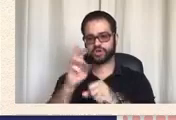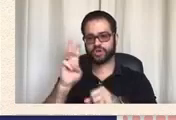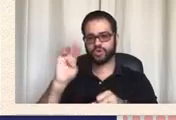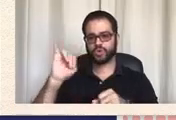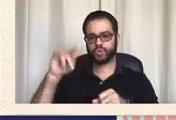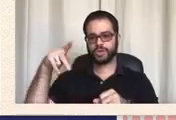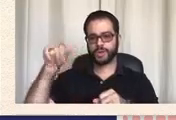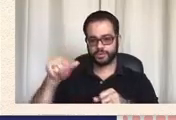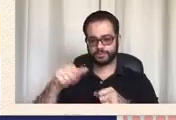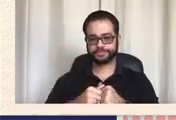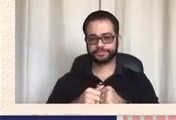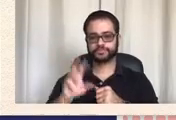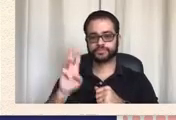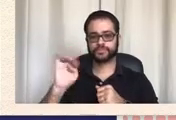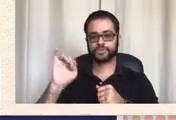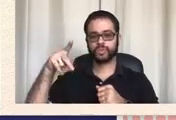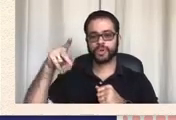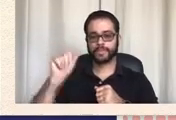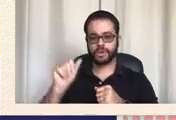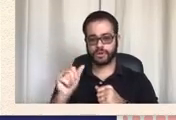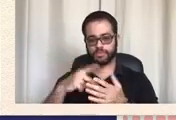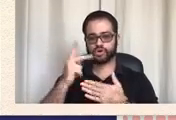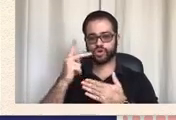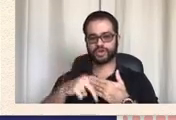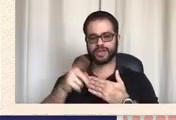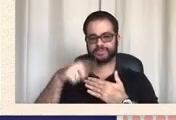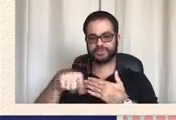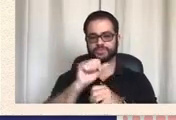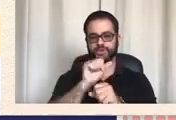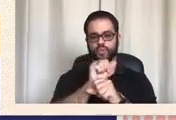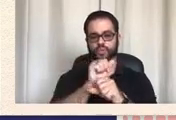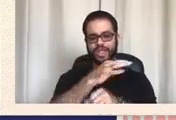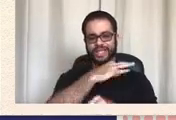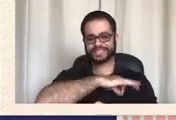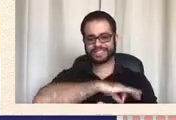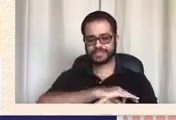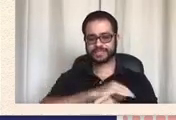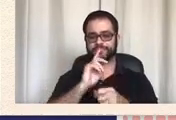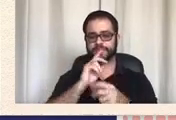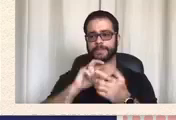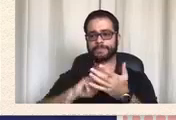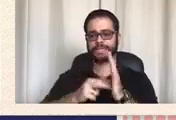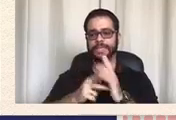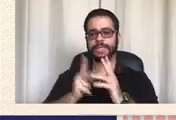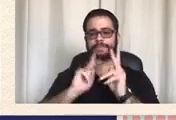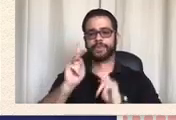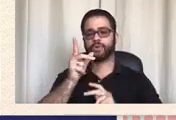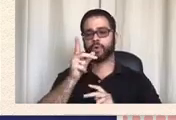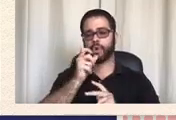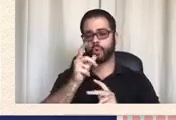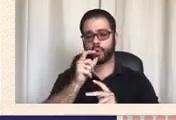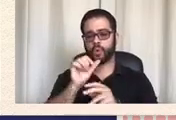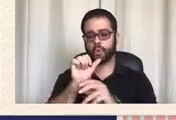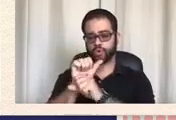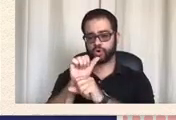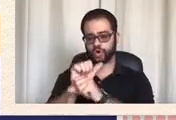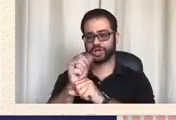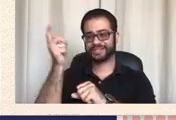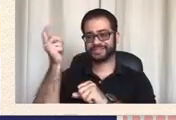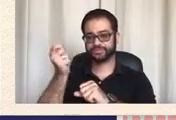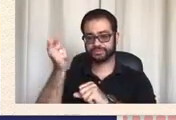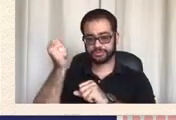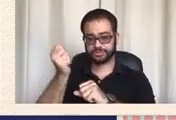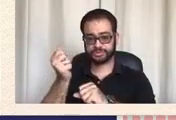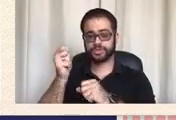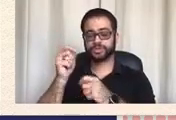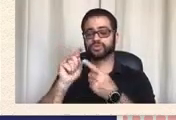WIPA programs. These are work incentives that enable Social Security beneficiaries to transition from benefits to sustain